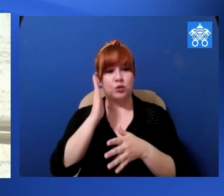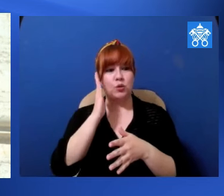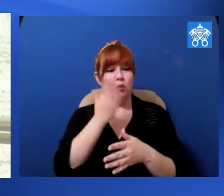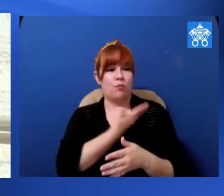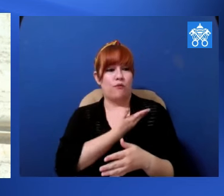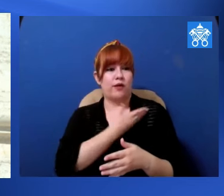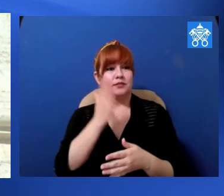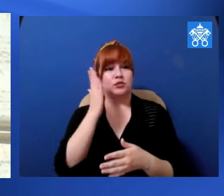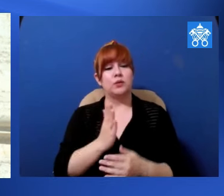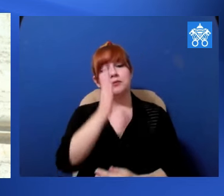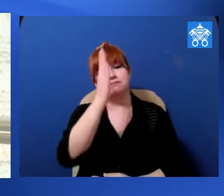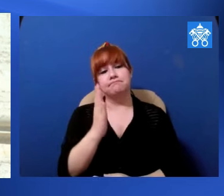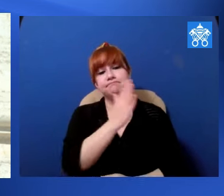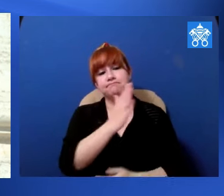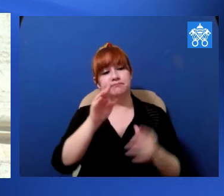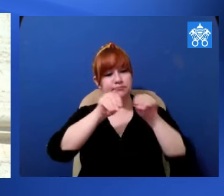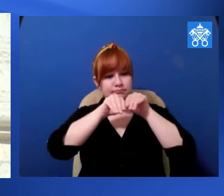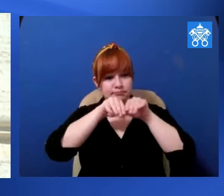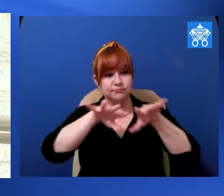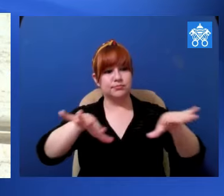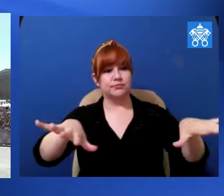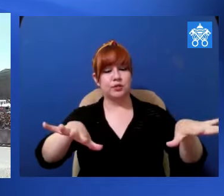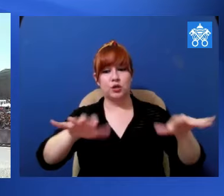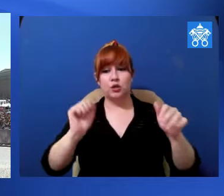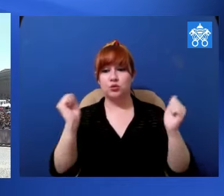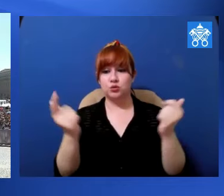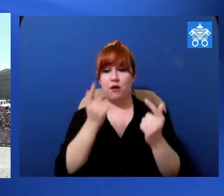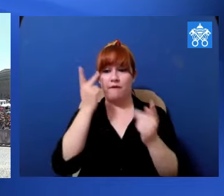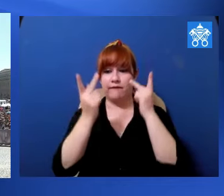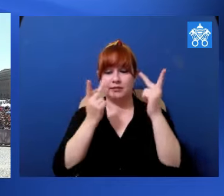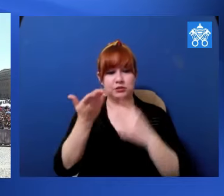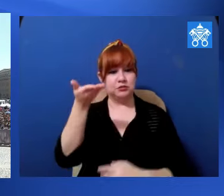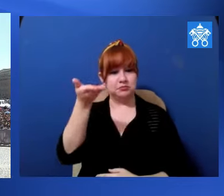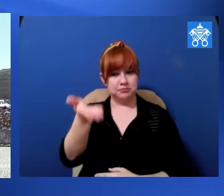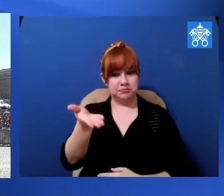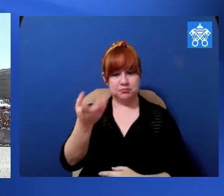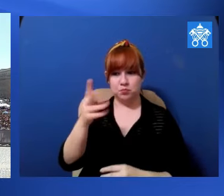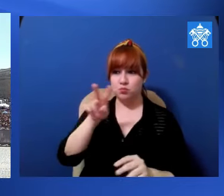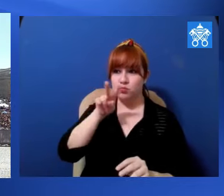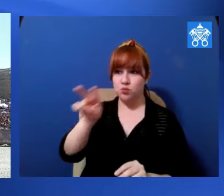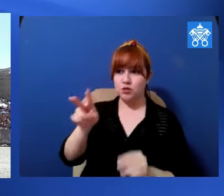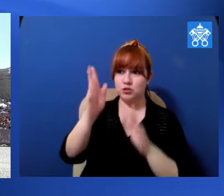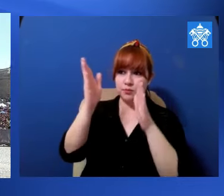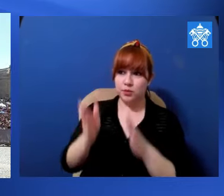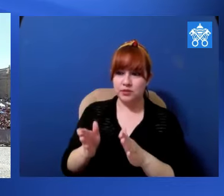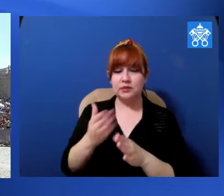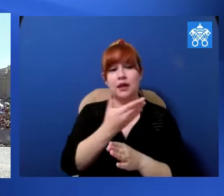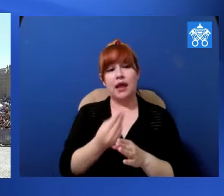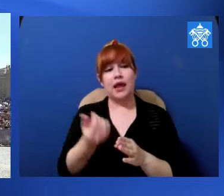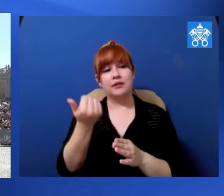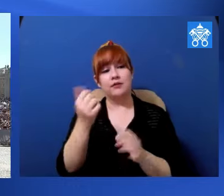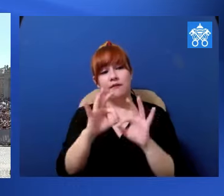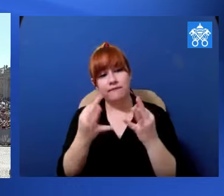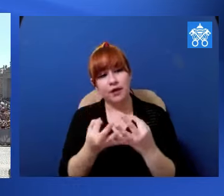Pope Francis will then offer his apostolic blessing, which is extended not only to those present,